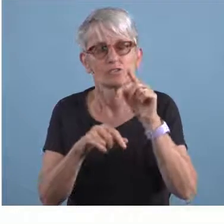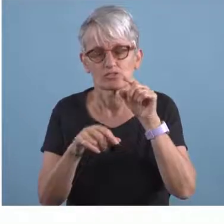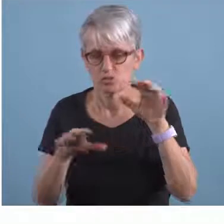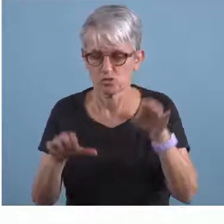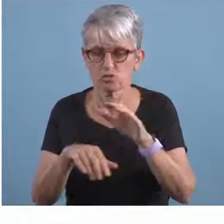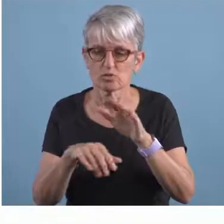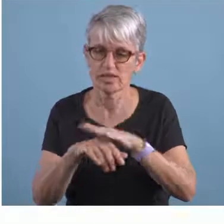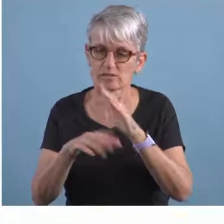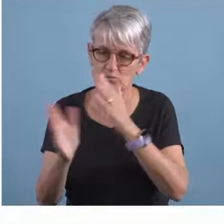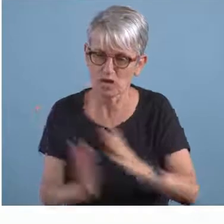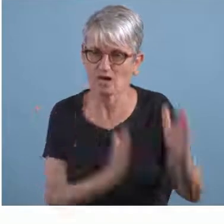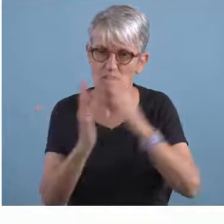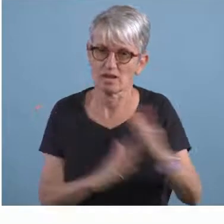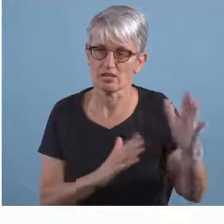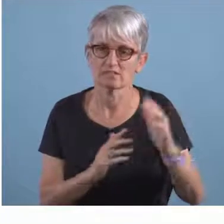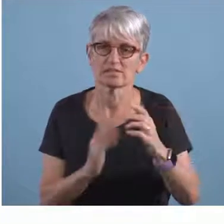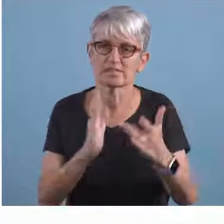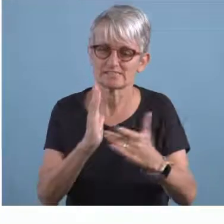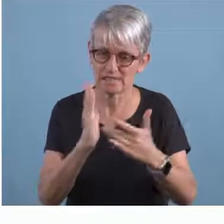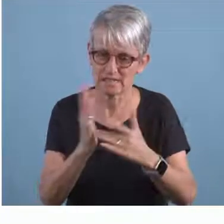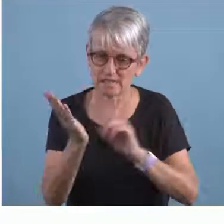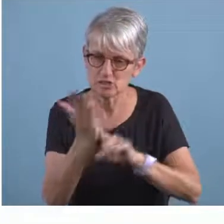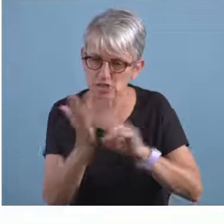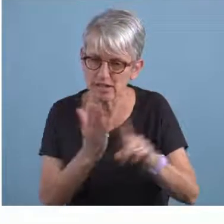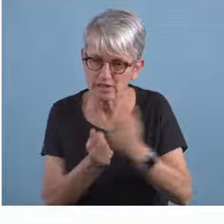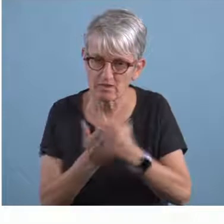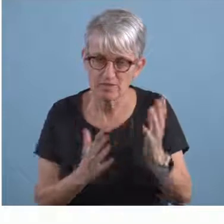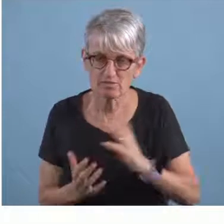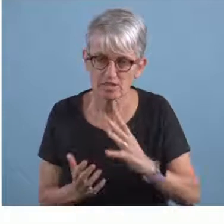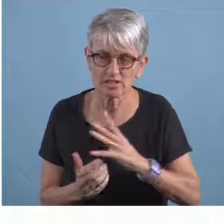first session. Do a tech check. Make sure everything's working.